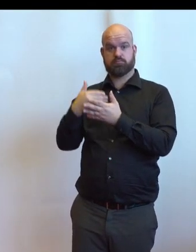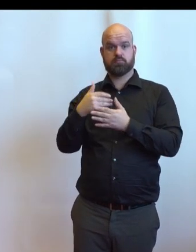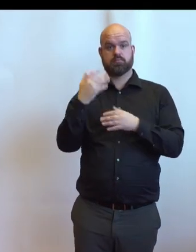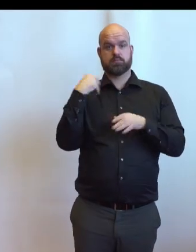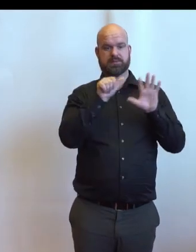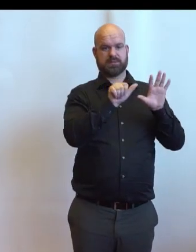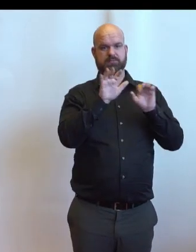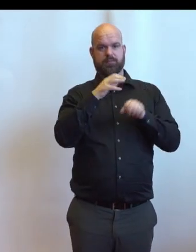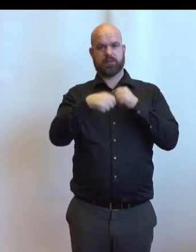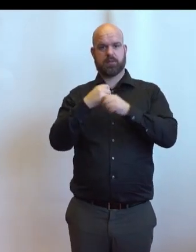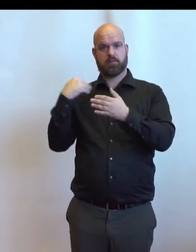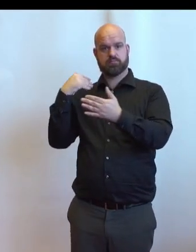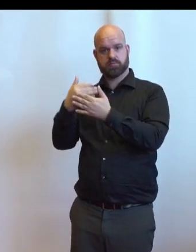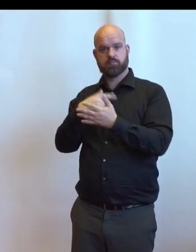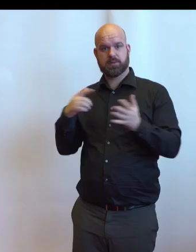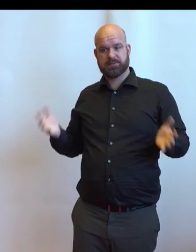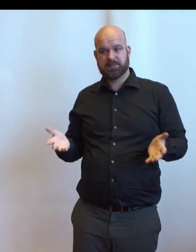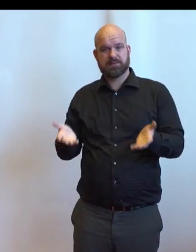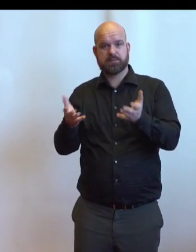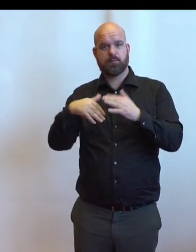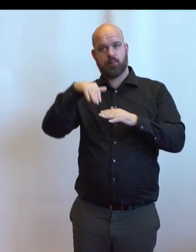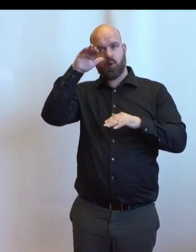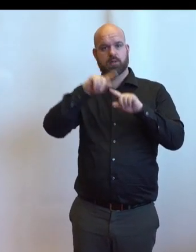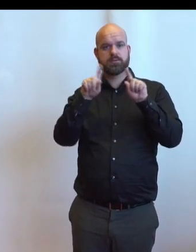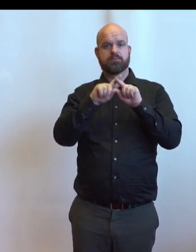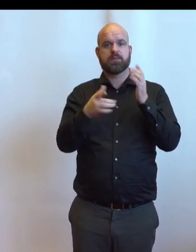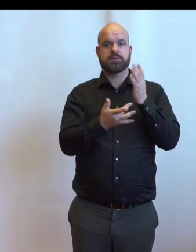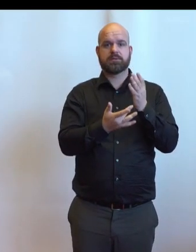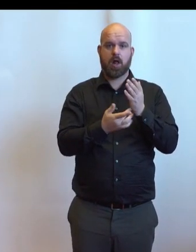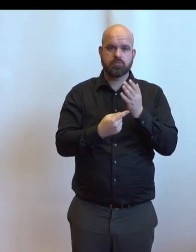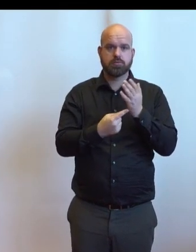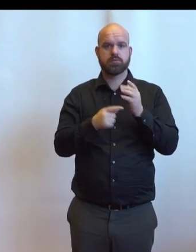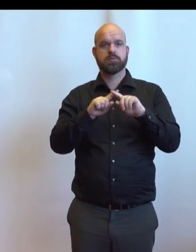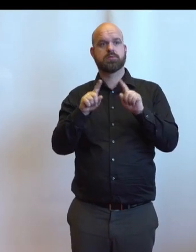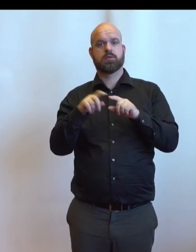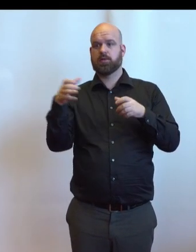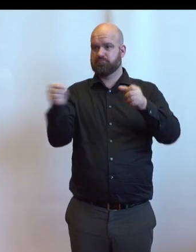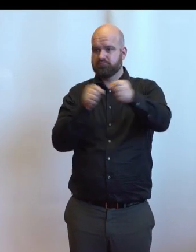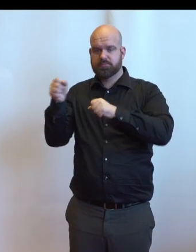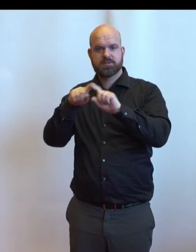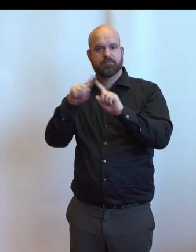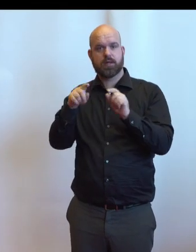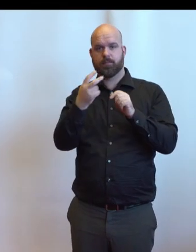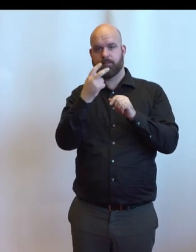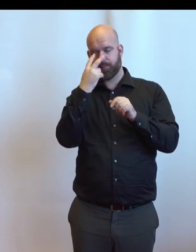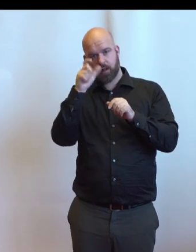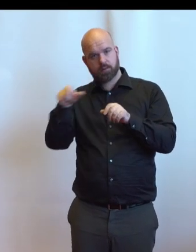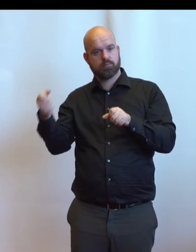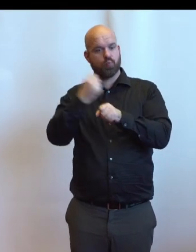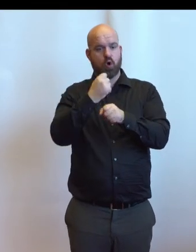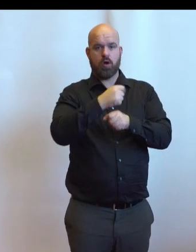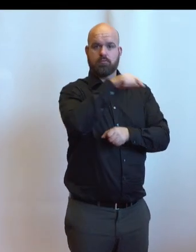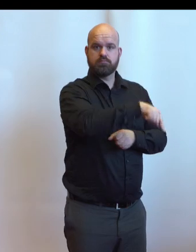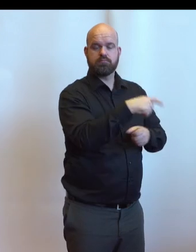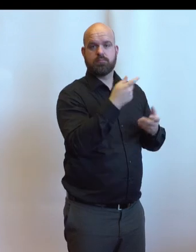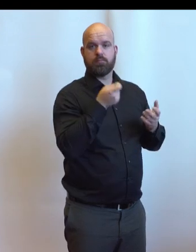have employed people in the mainstream industry like banking, telecalling, medical transcription, and all other